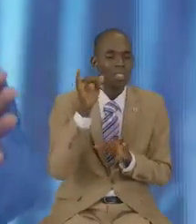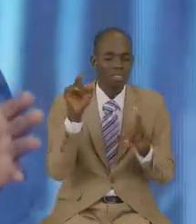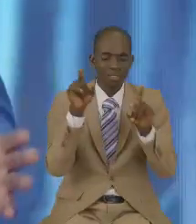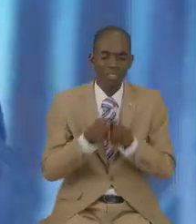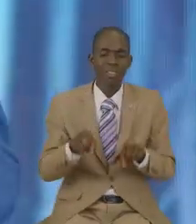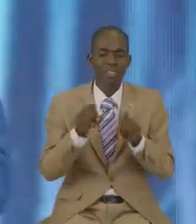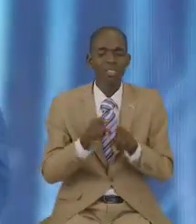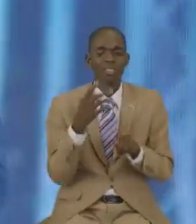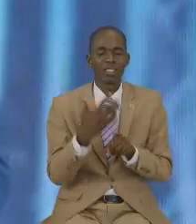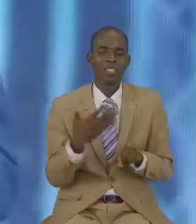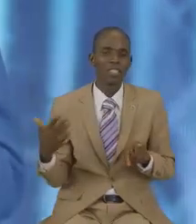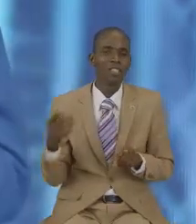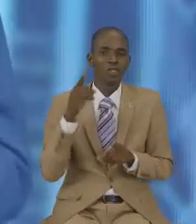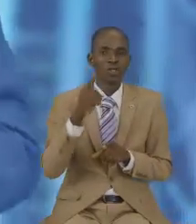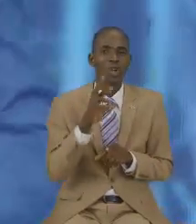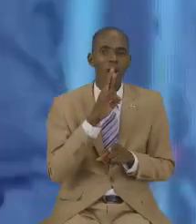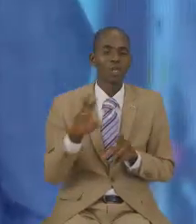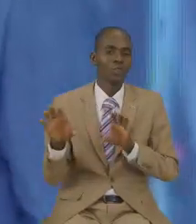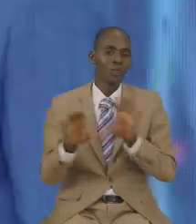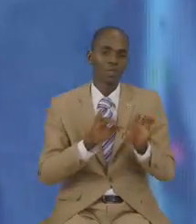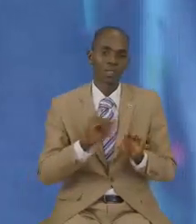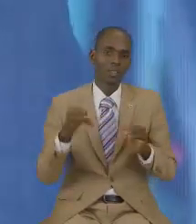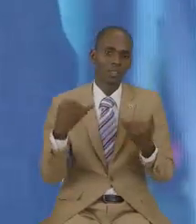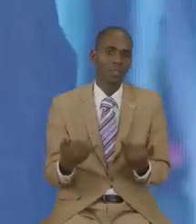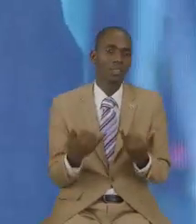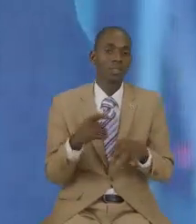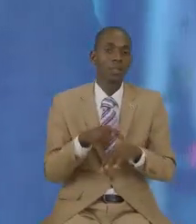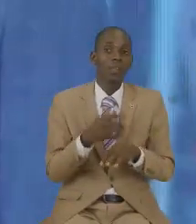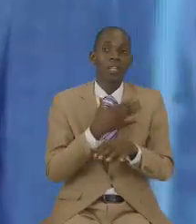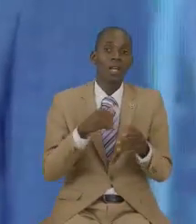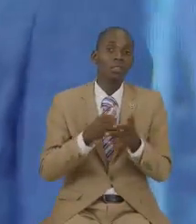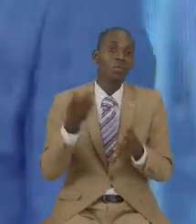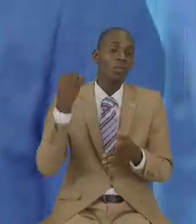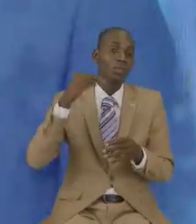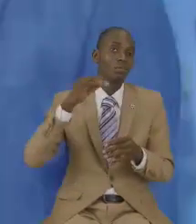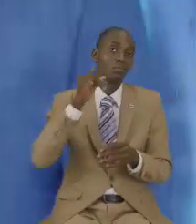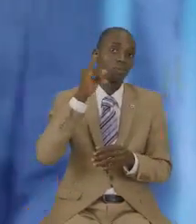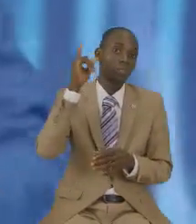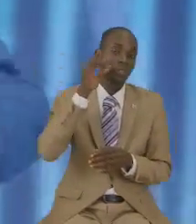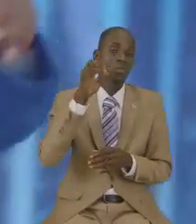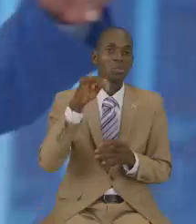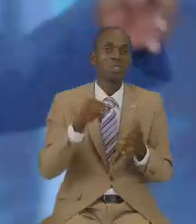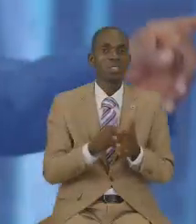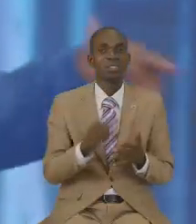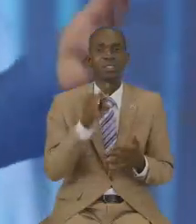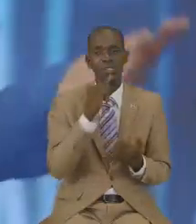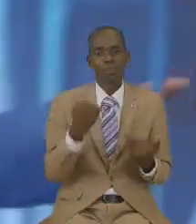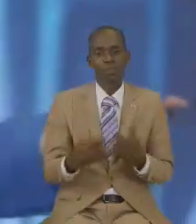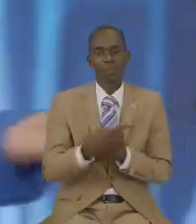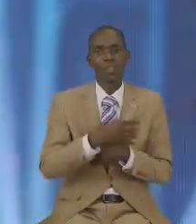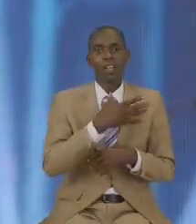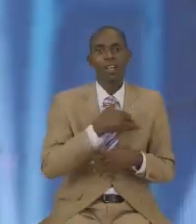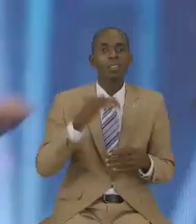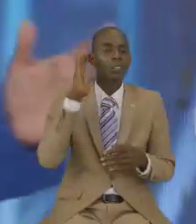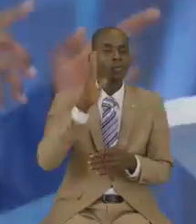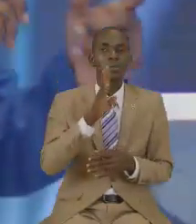exactly the same they're doing today. As it was yesterday, so it is today, and so for them it